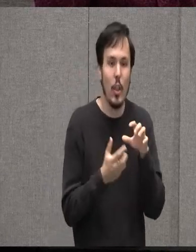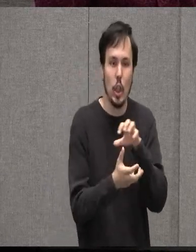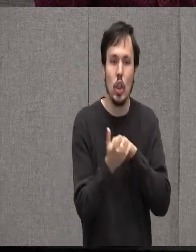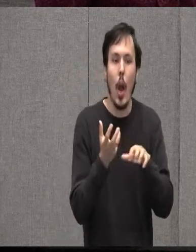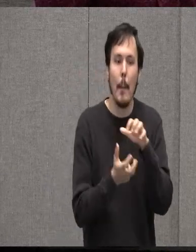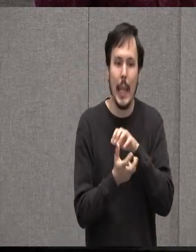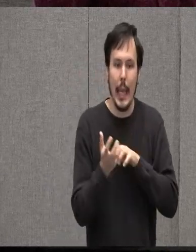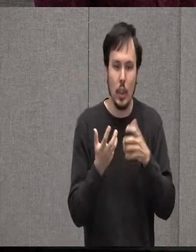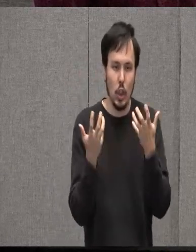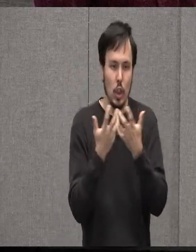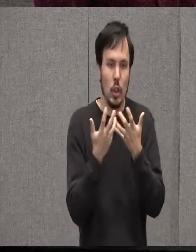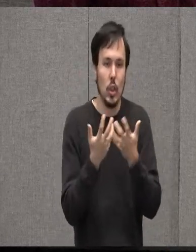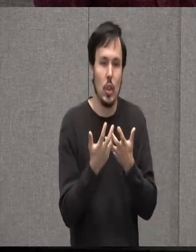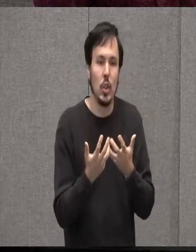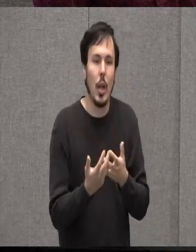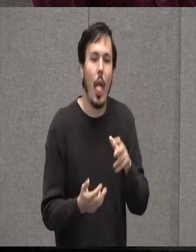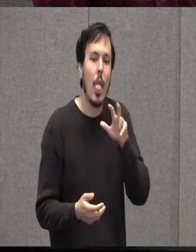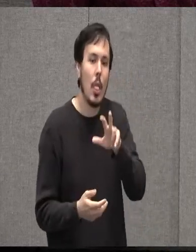Farkle.